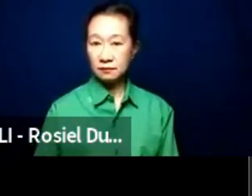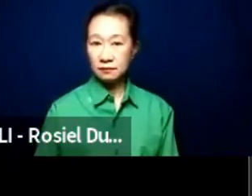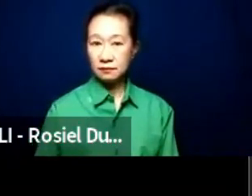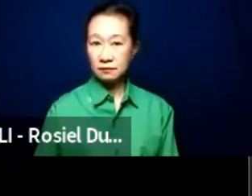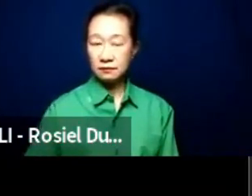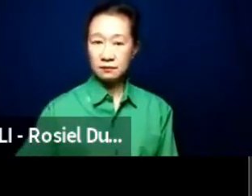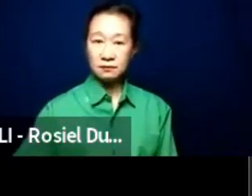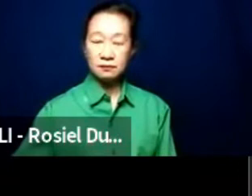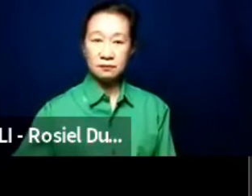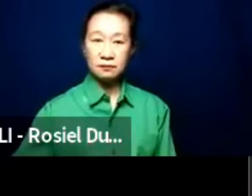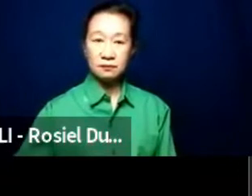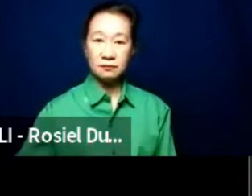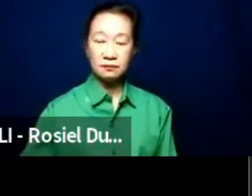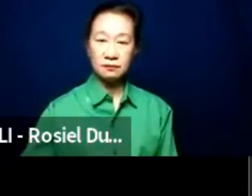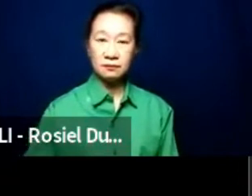Right.